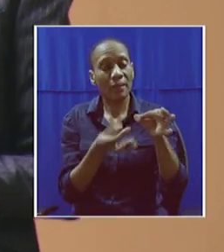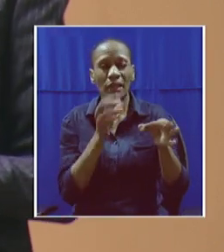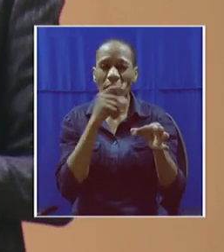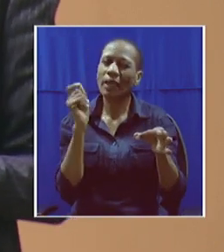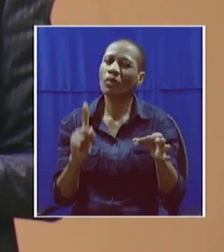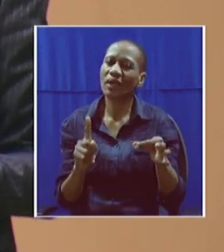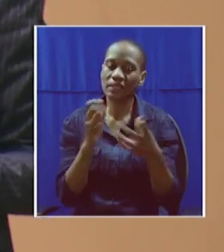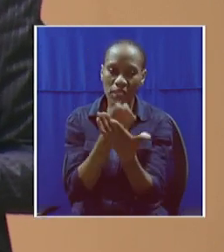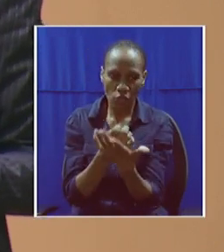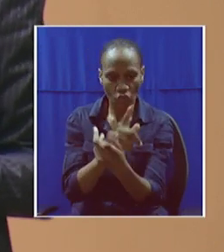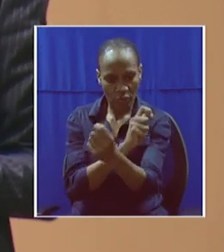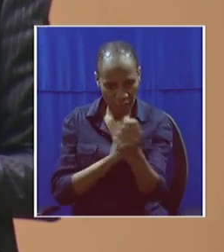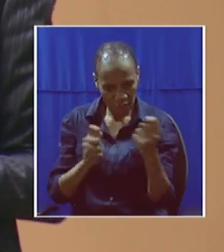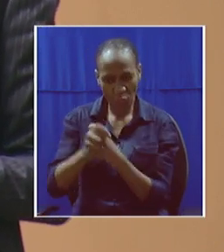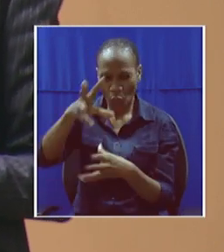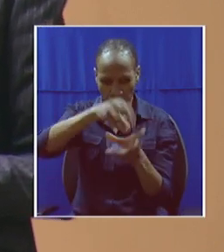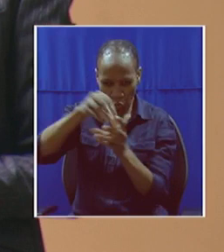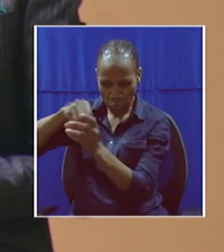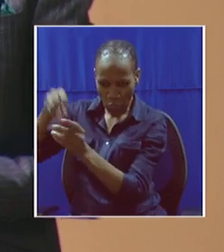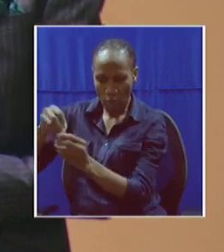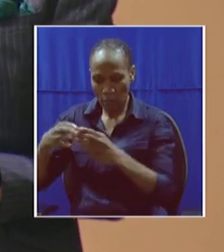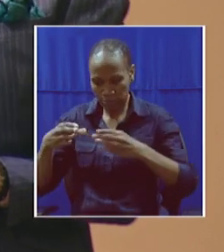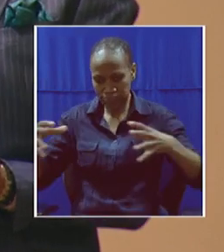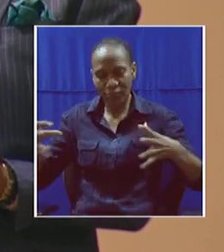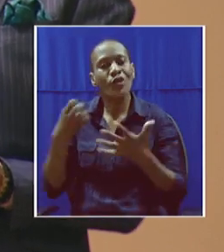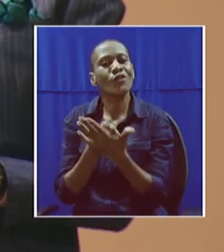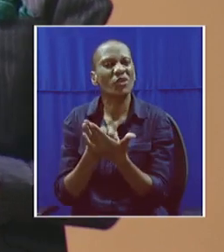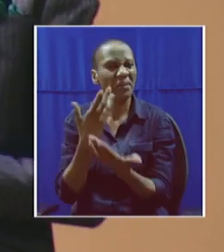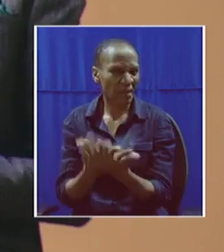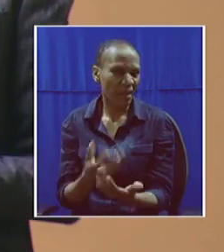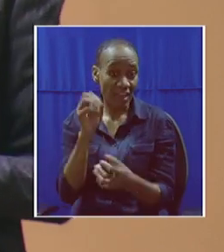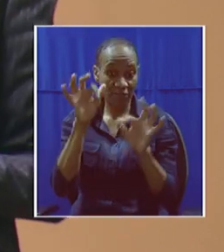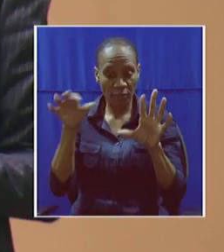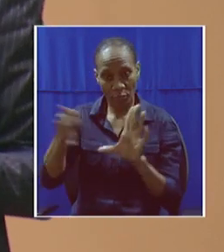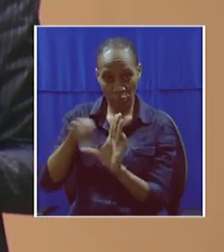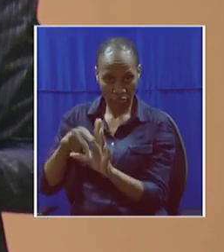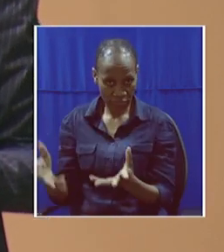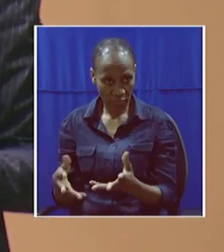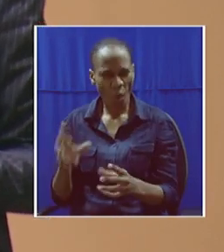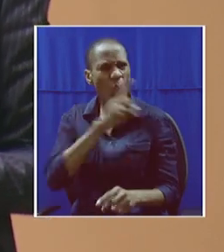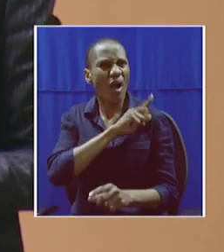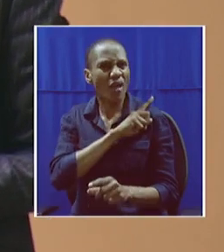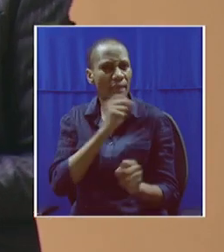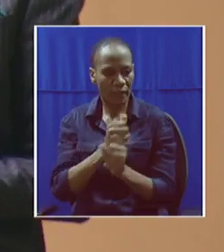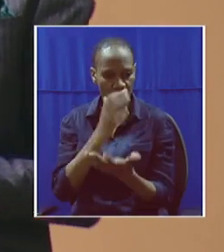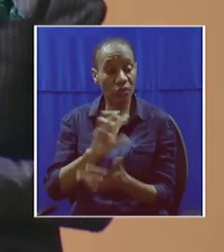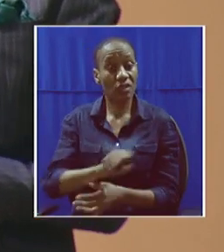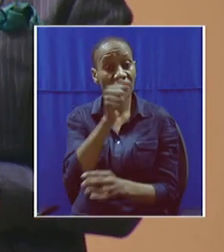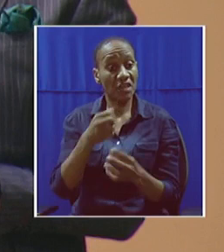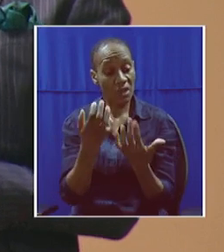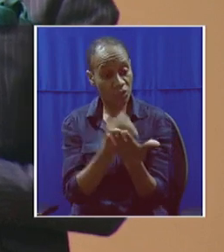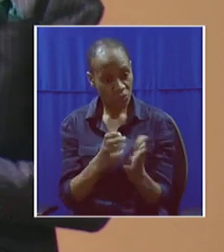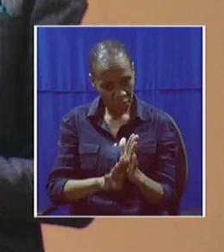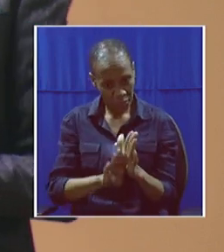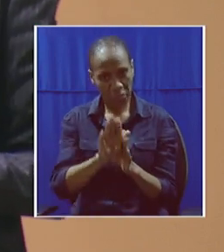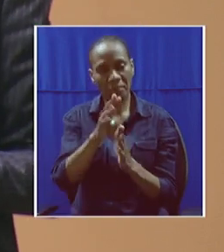transformation inclusive growth and competitiv towards an economic strategy for South Africa can the minister Enlighten